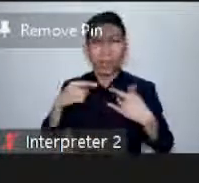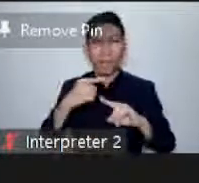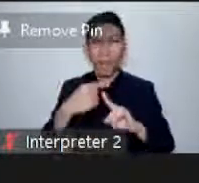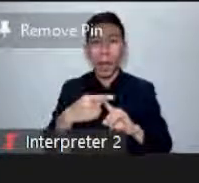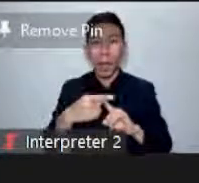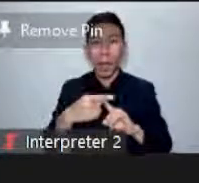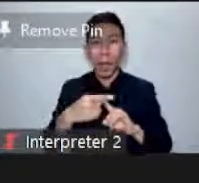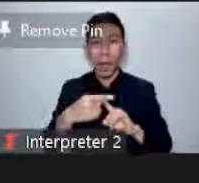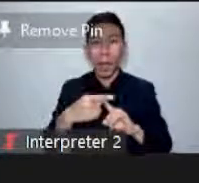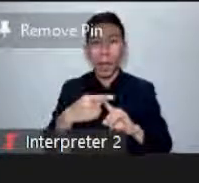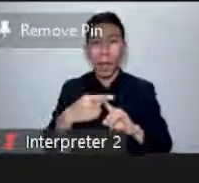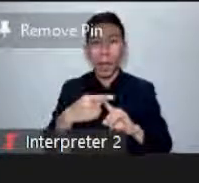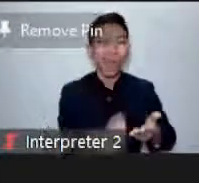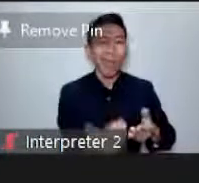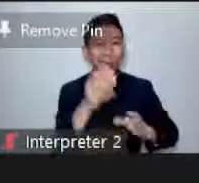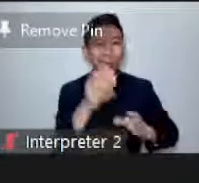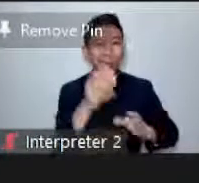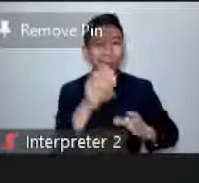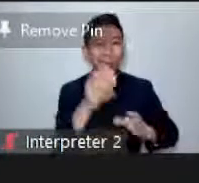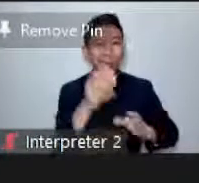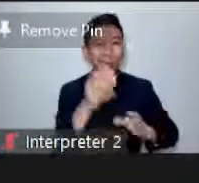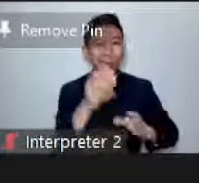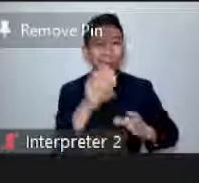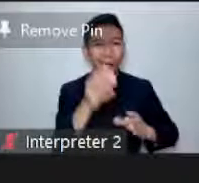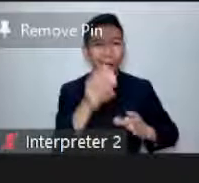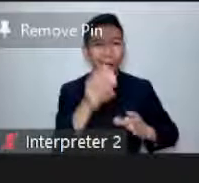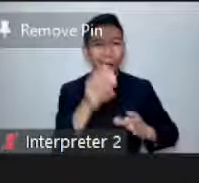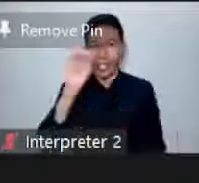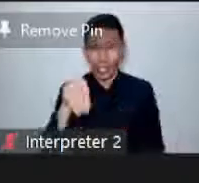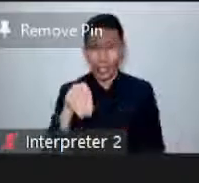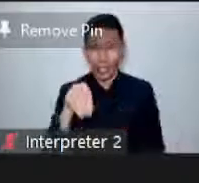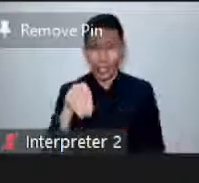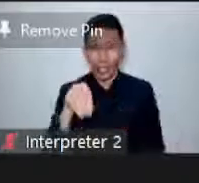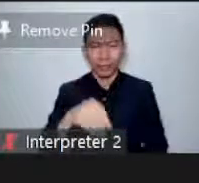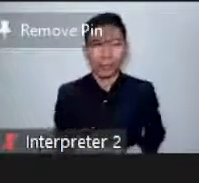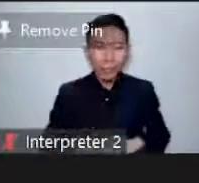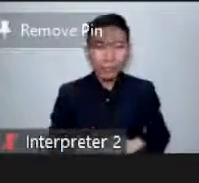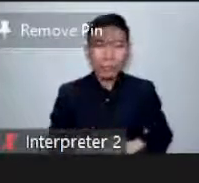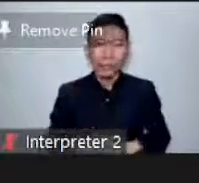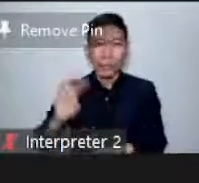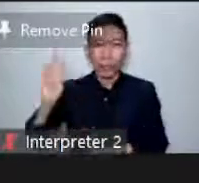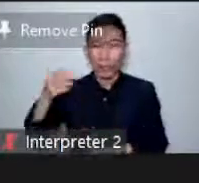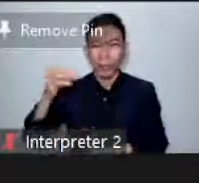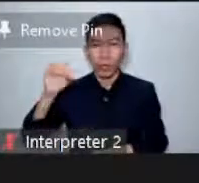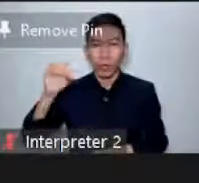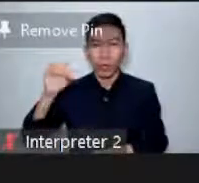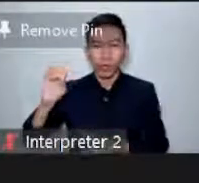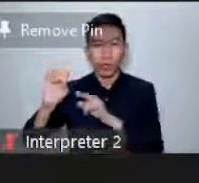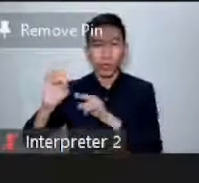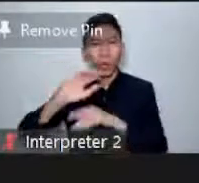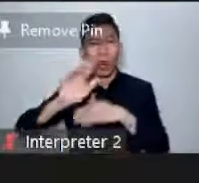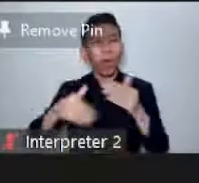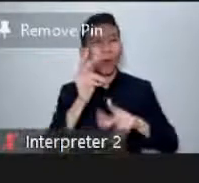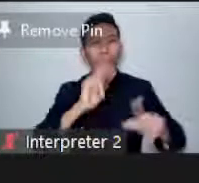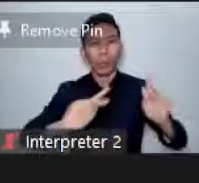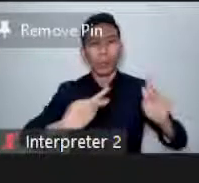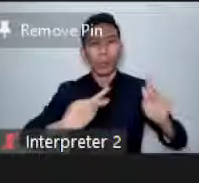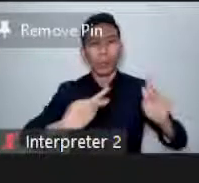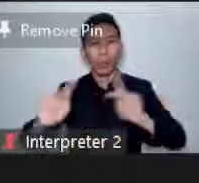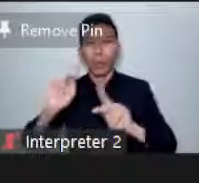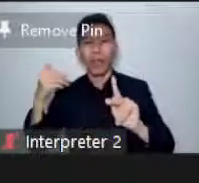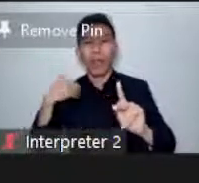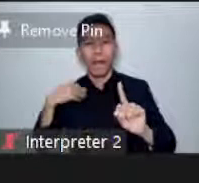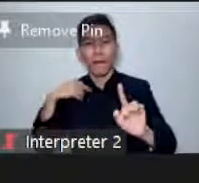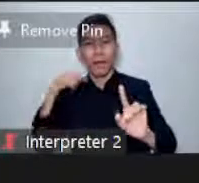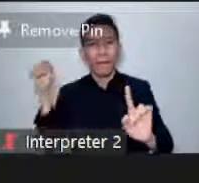by 10%. Finally, the WHO, or all the stakeholders with a sense of purpose and with steadfast